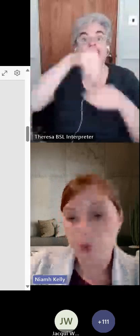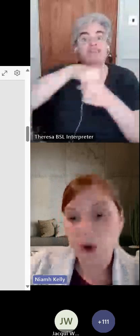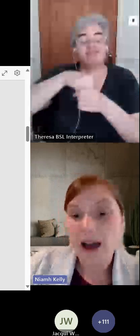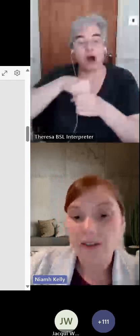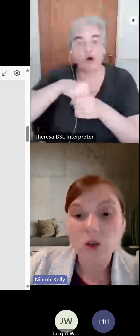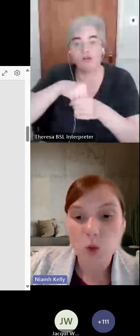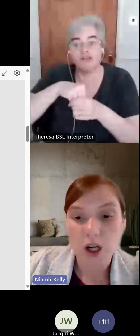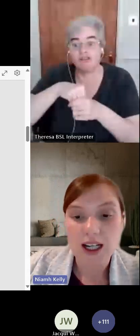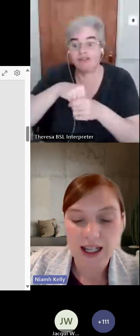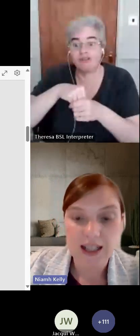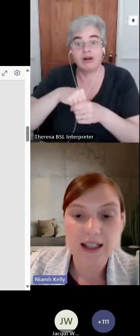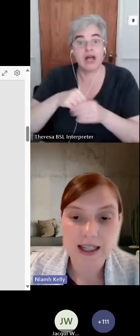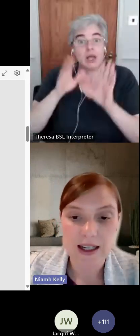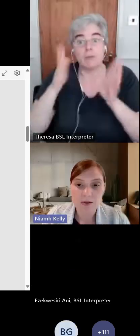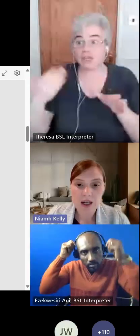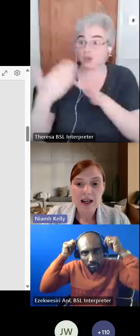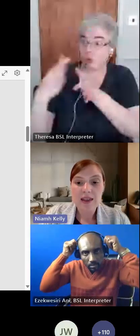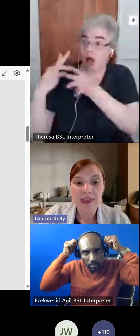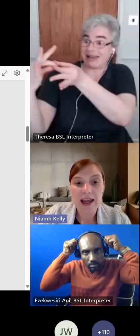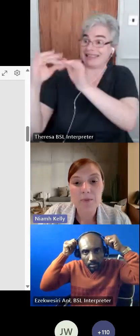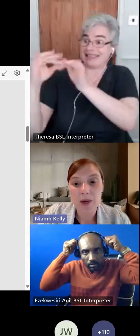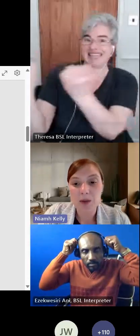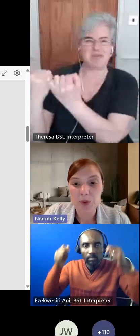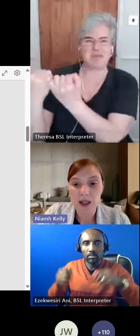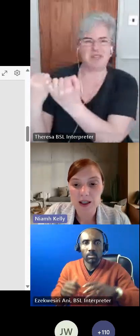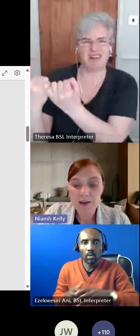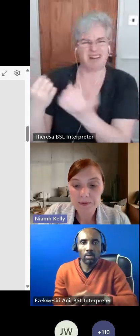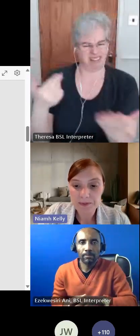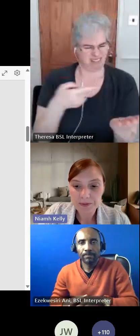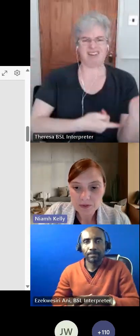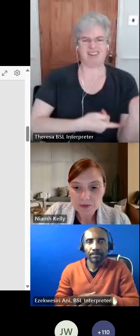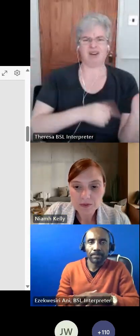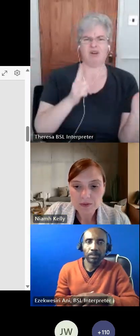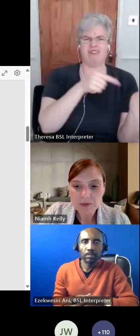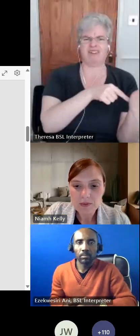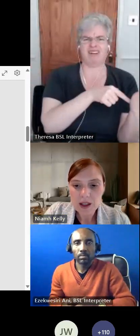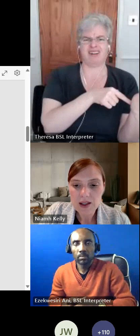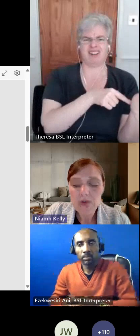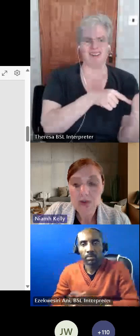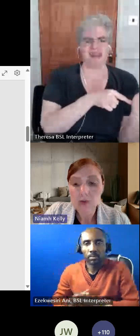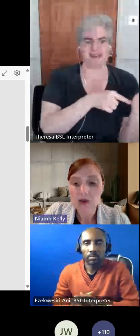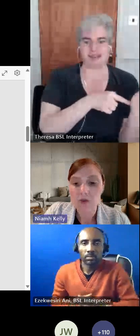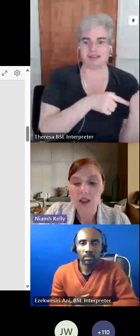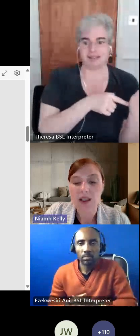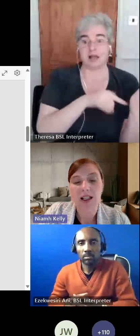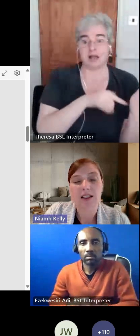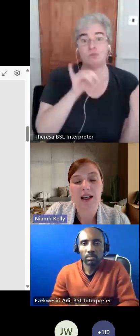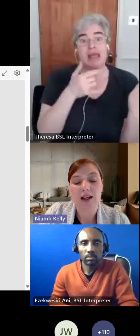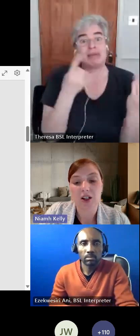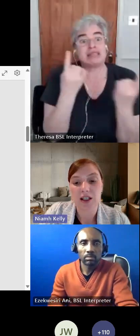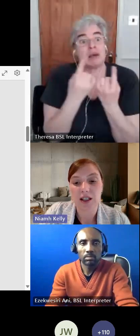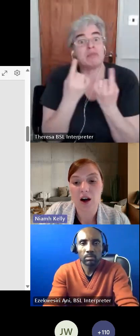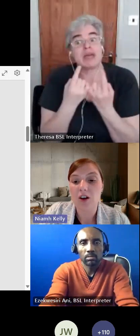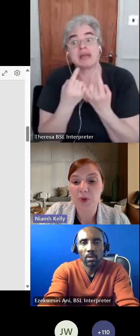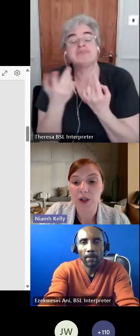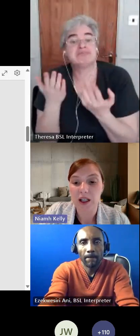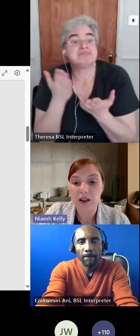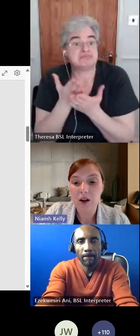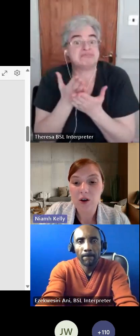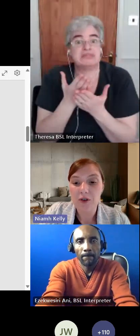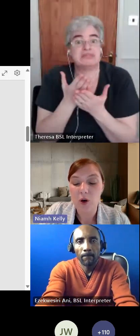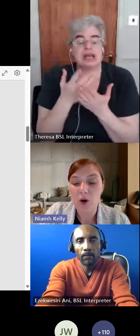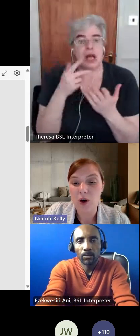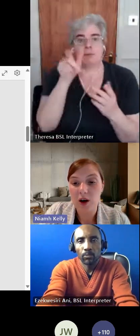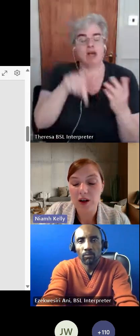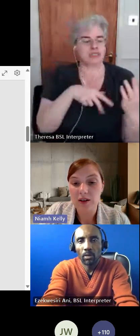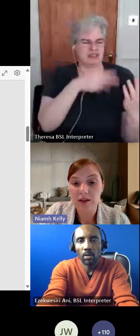you having to work in a team, that might be that might be something that is actually